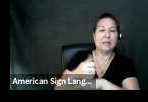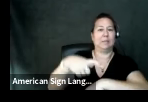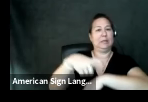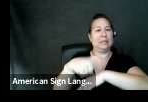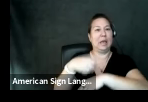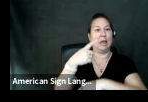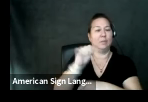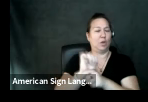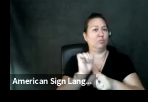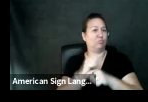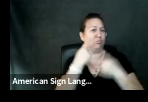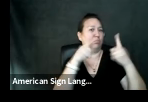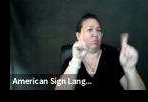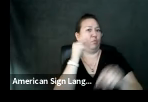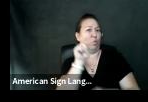for you.